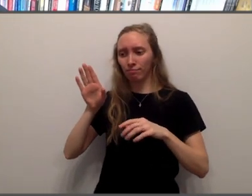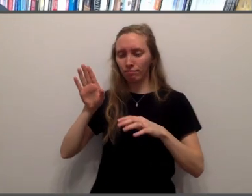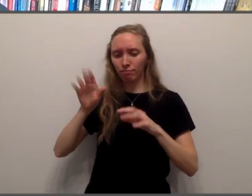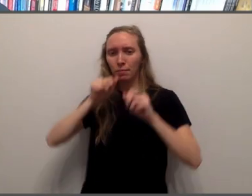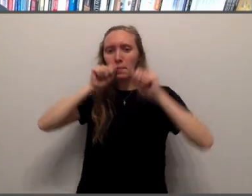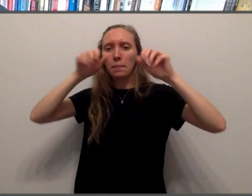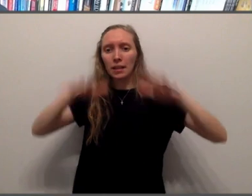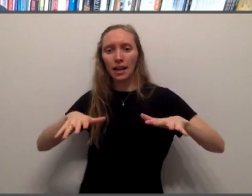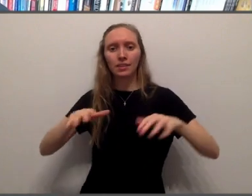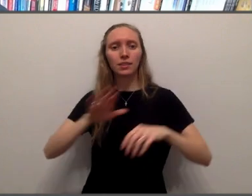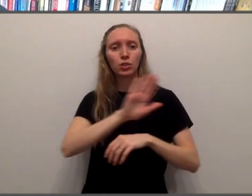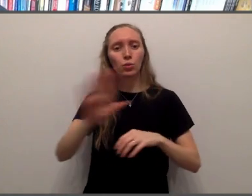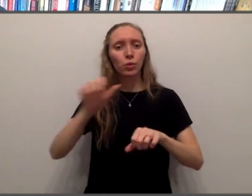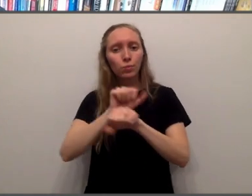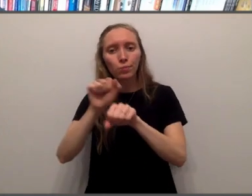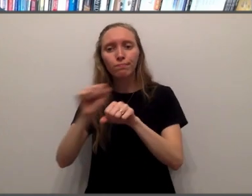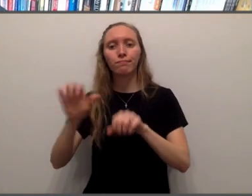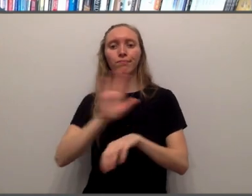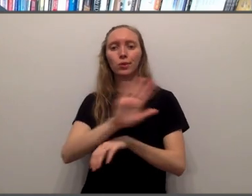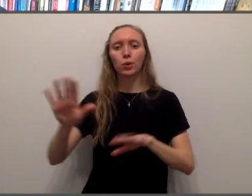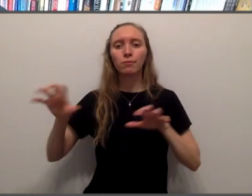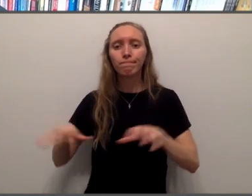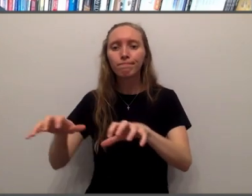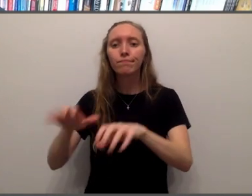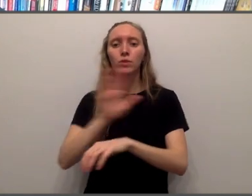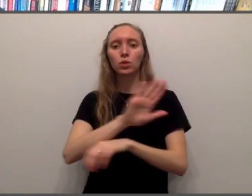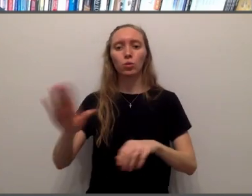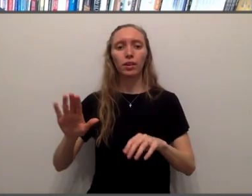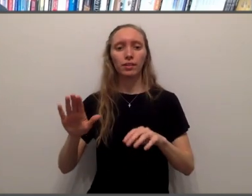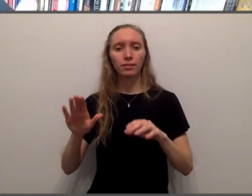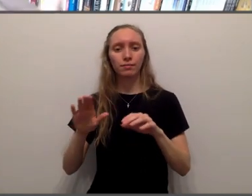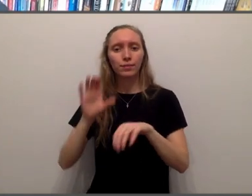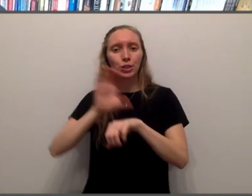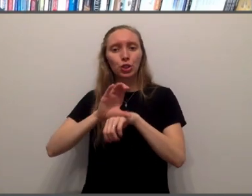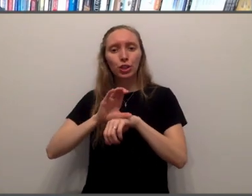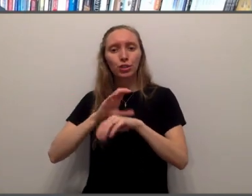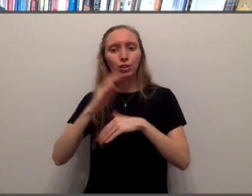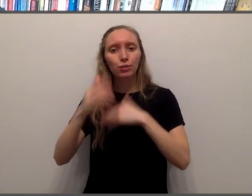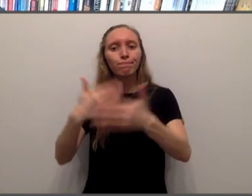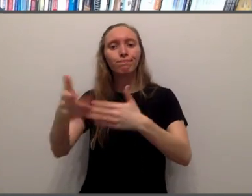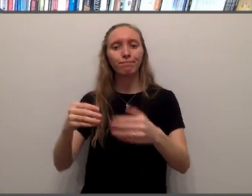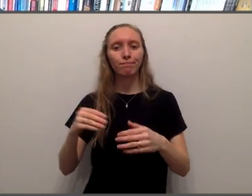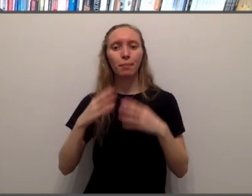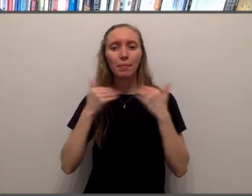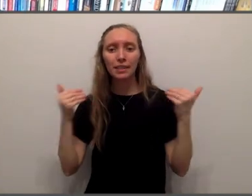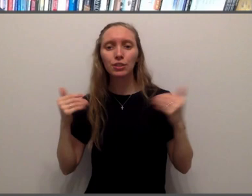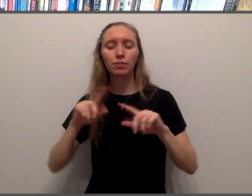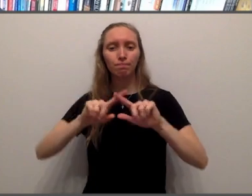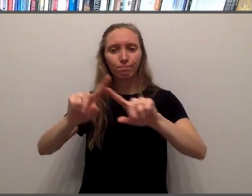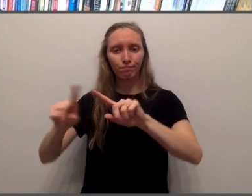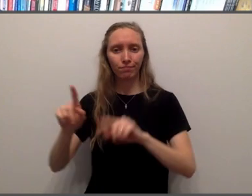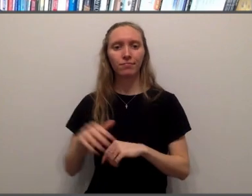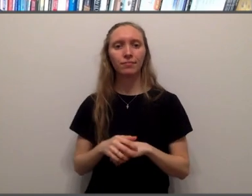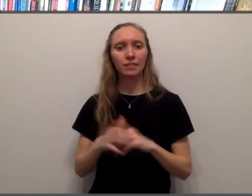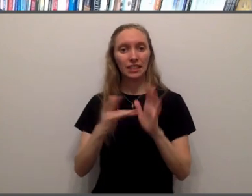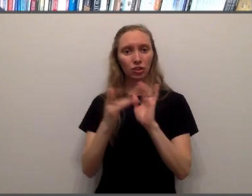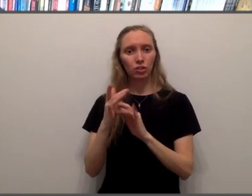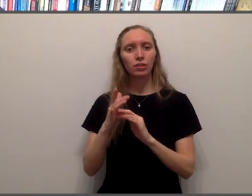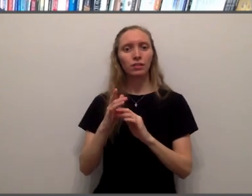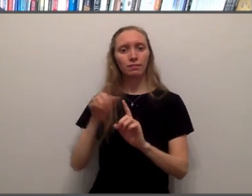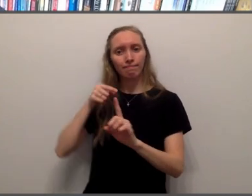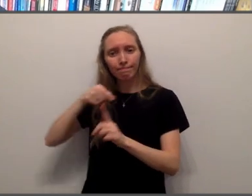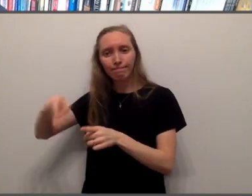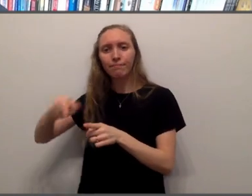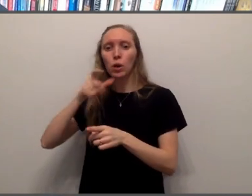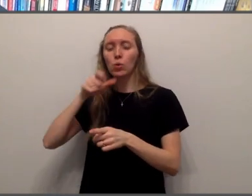table by inviting those who are on the margins. In this case, Jesus says, invite the blind, the lame, the crippled. Invite those who